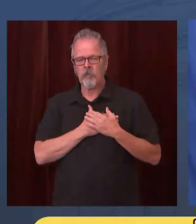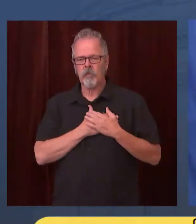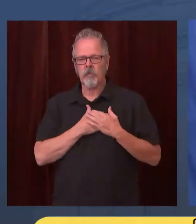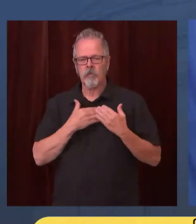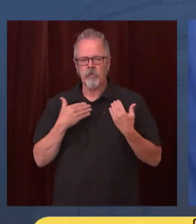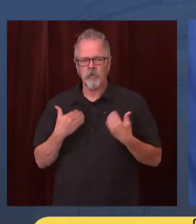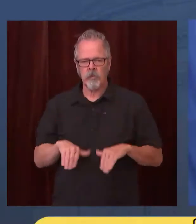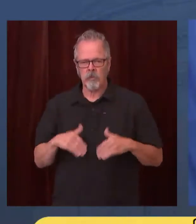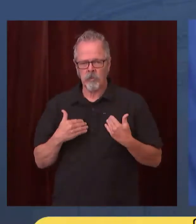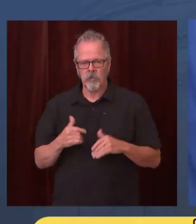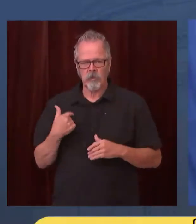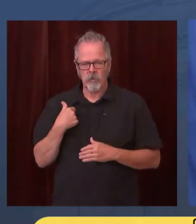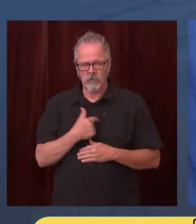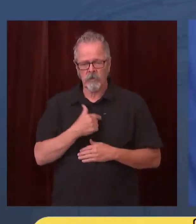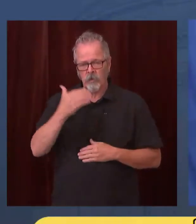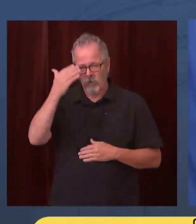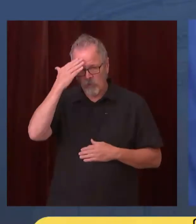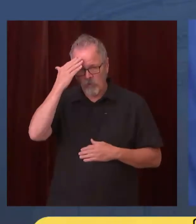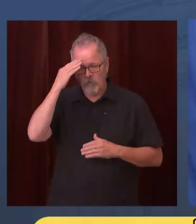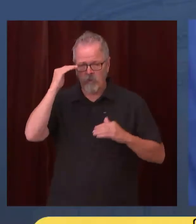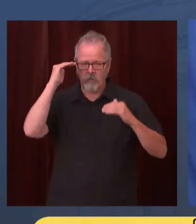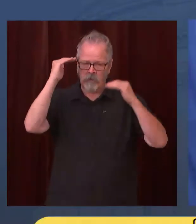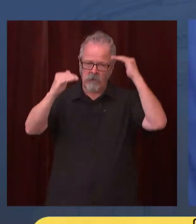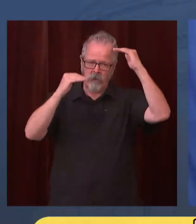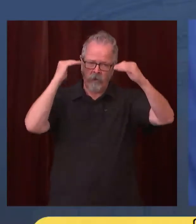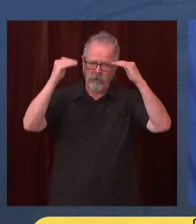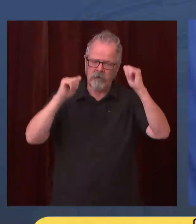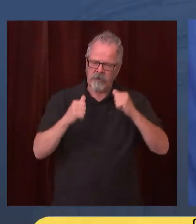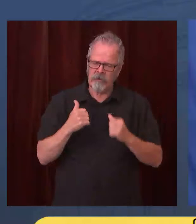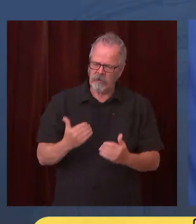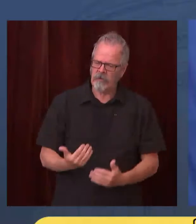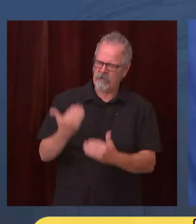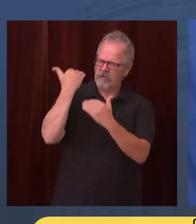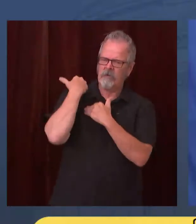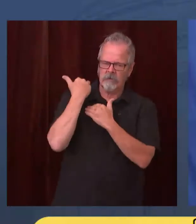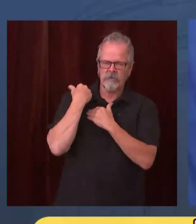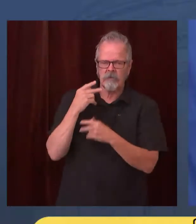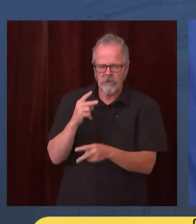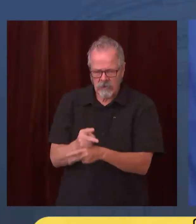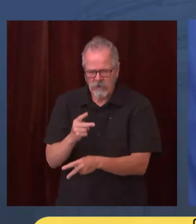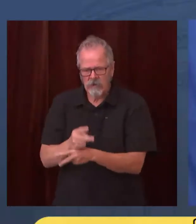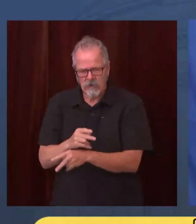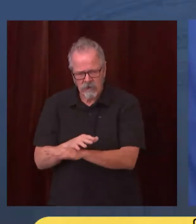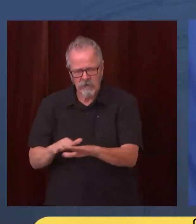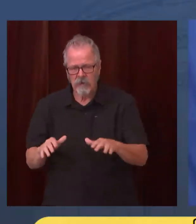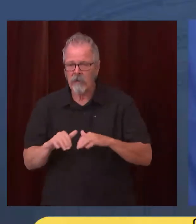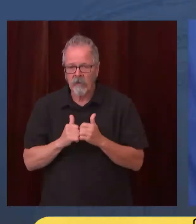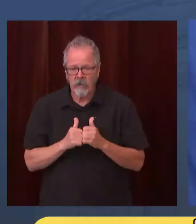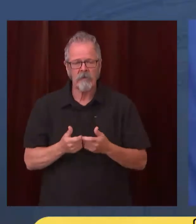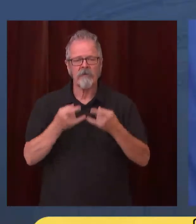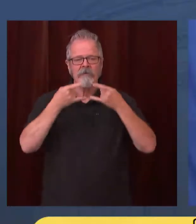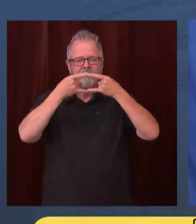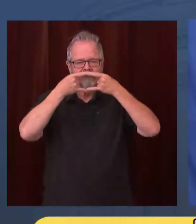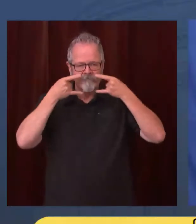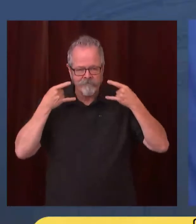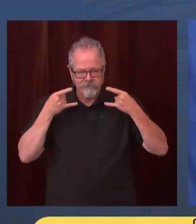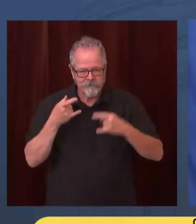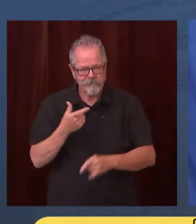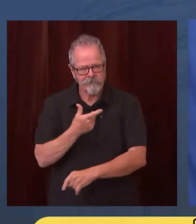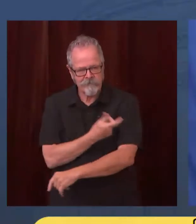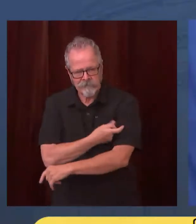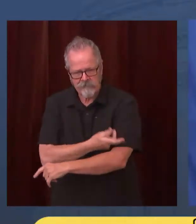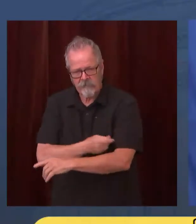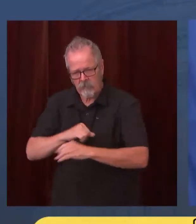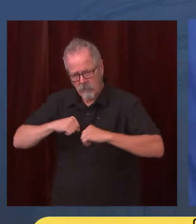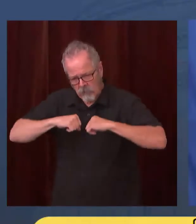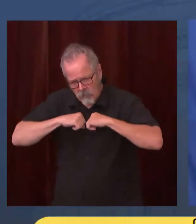also get our kids as well as those around us, and if you haven't yourself, get vaccinated. And that's the key message. And so I